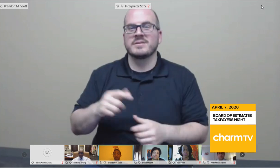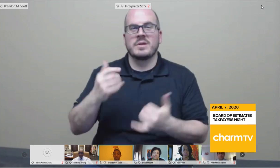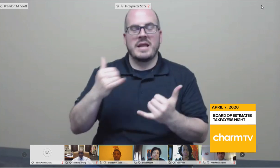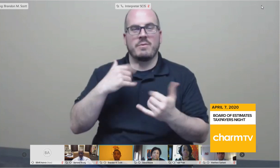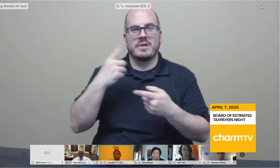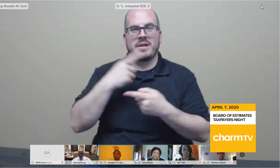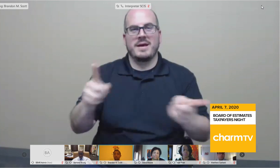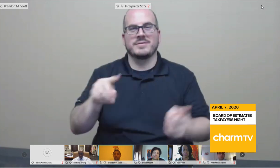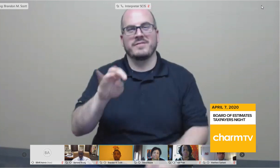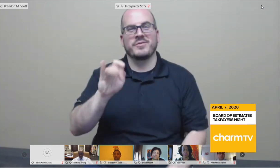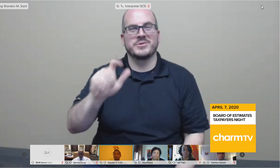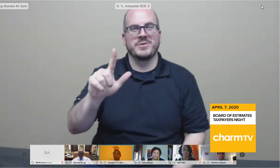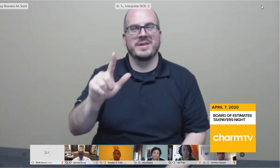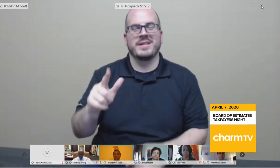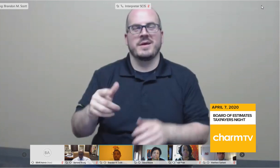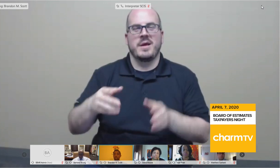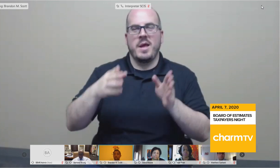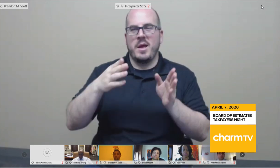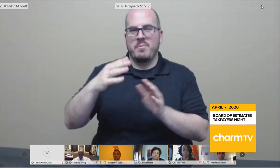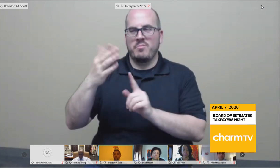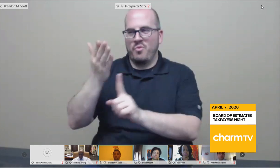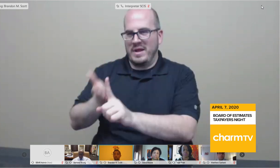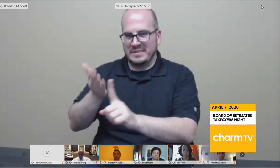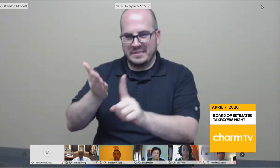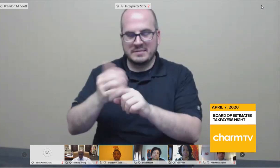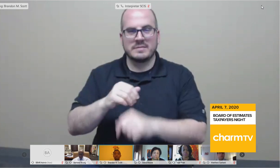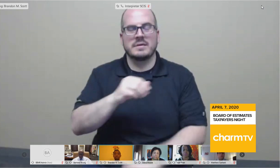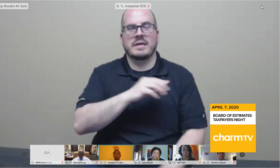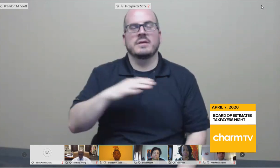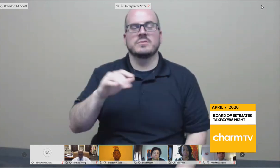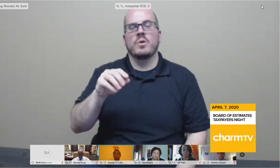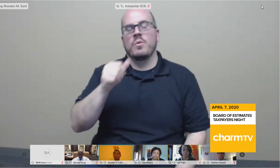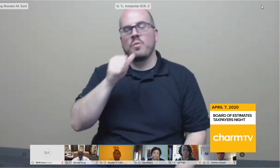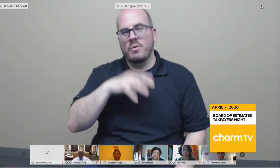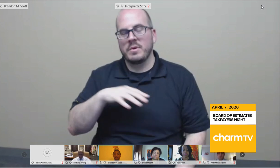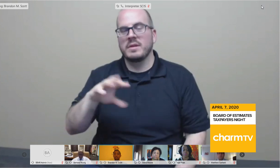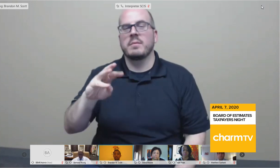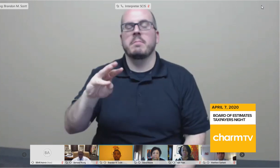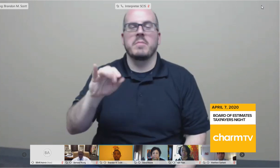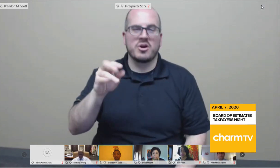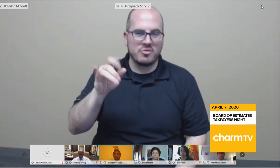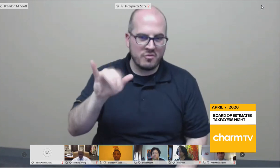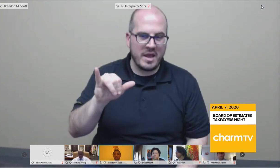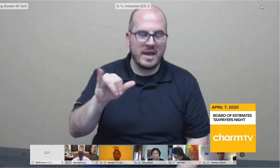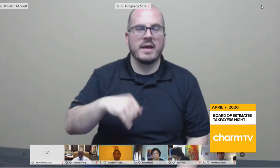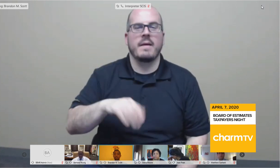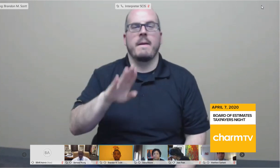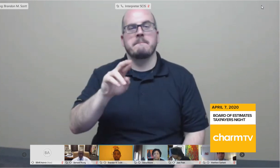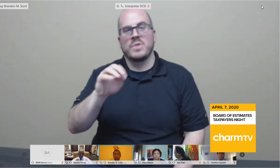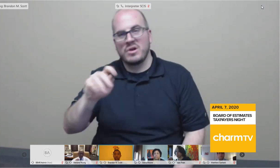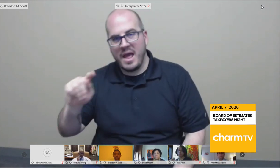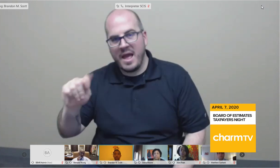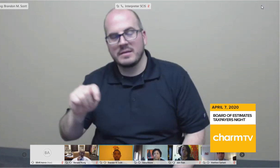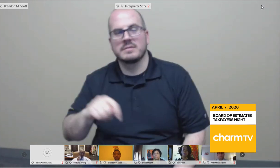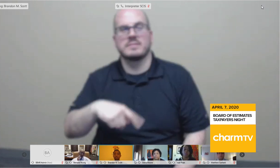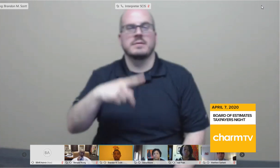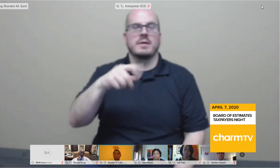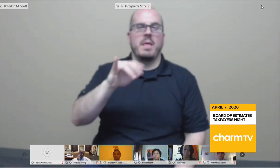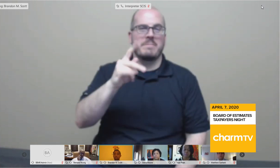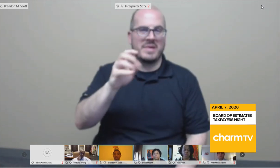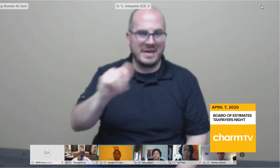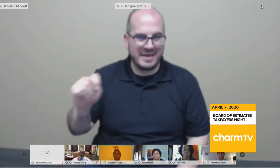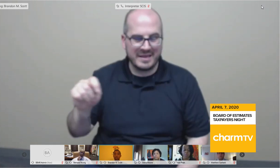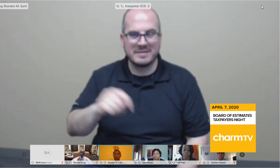of Councilwoman Sneed, Councilwoman McCray, Councilman Burnett, Councilman Pinkett, Councilman Bullock,